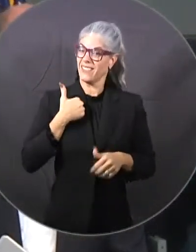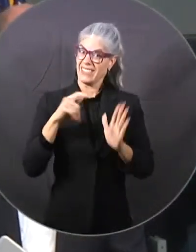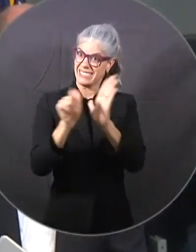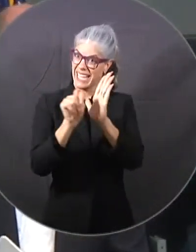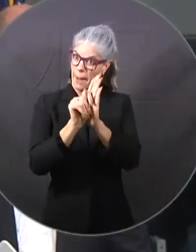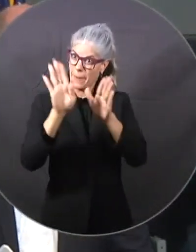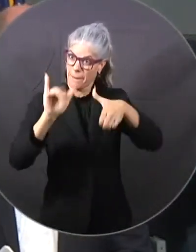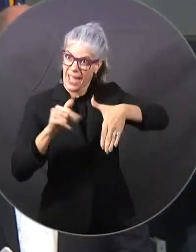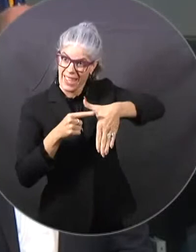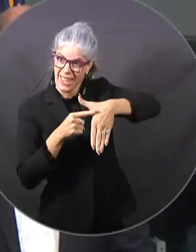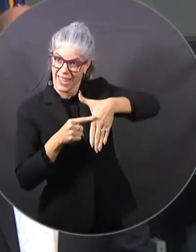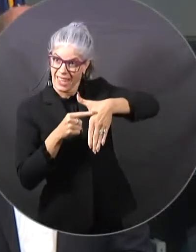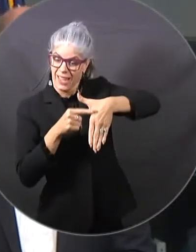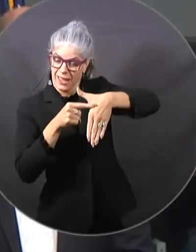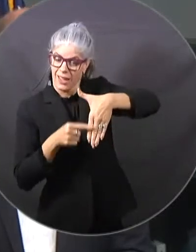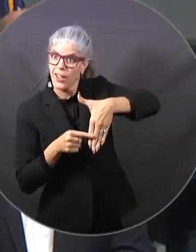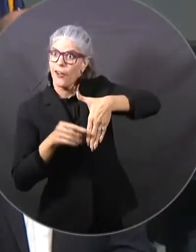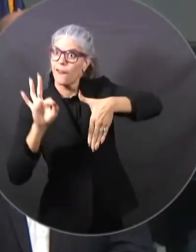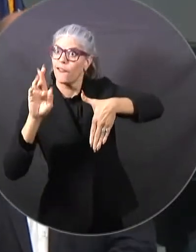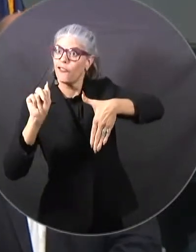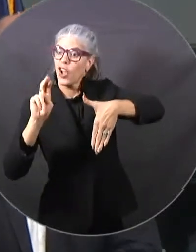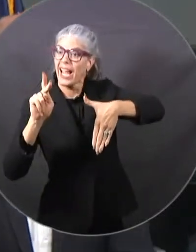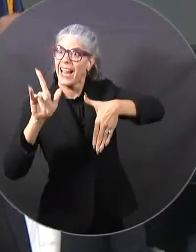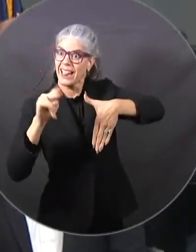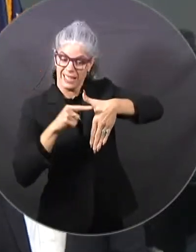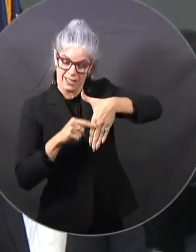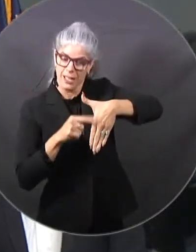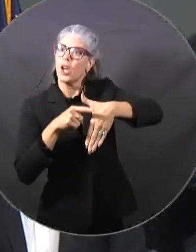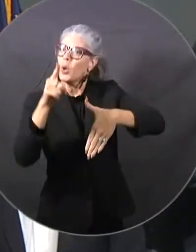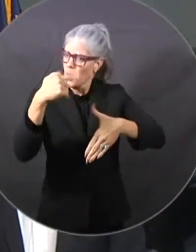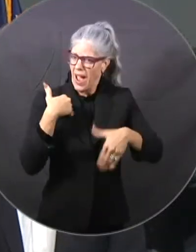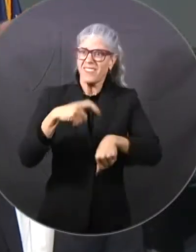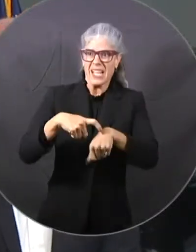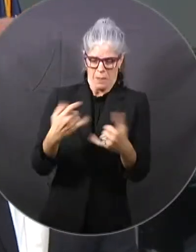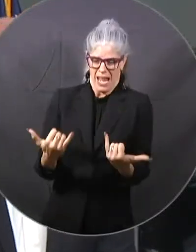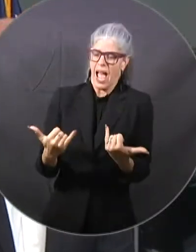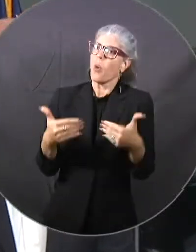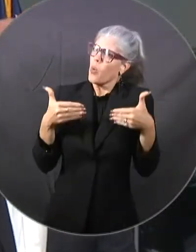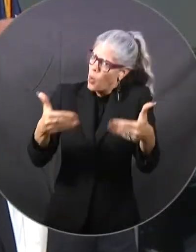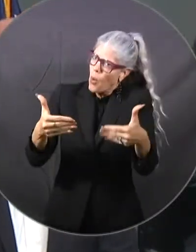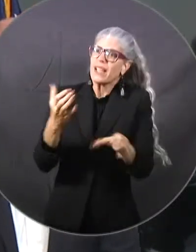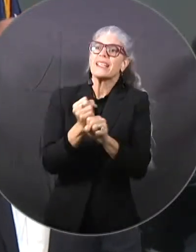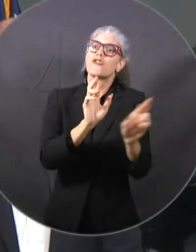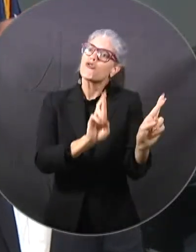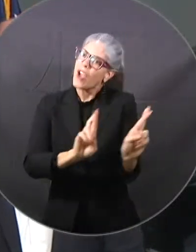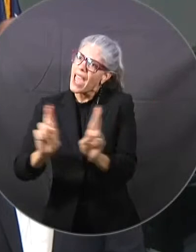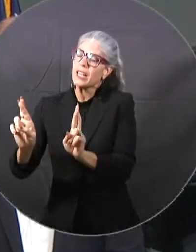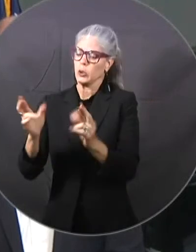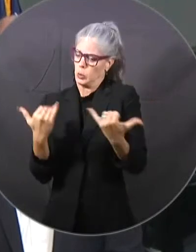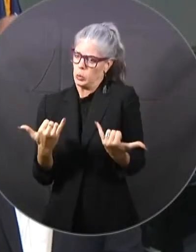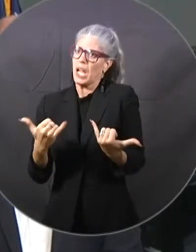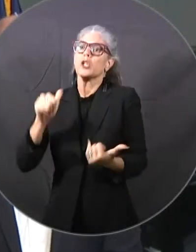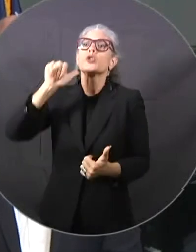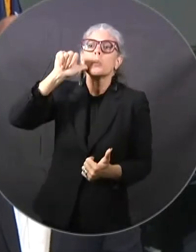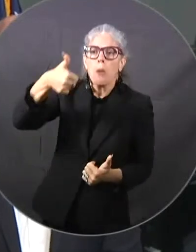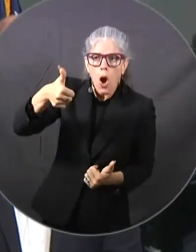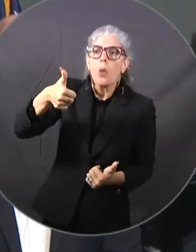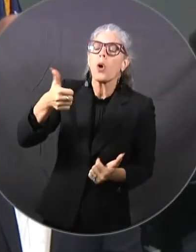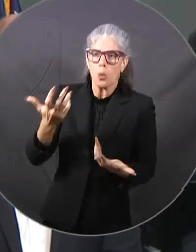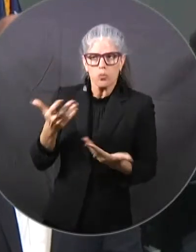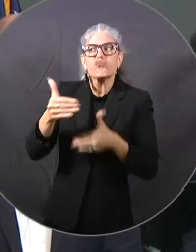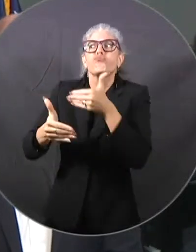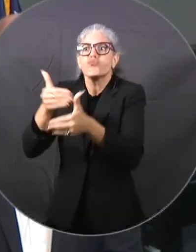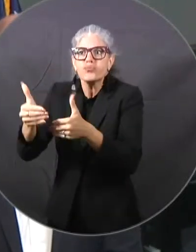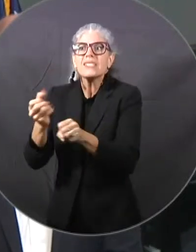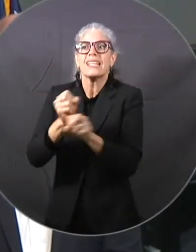I mean, you've got some time. You've got today. You've got probably most of tomorrow, but this thing's going to be here, and you're going to